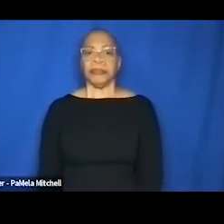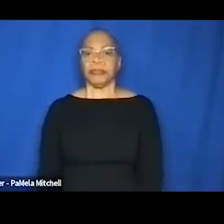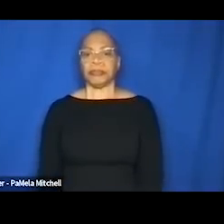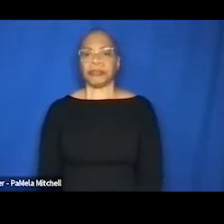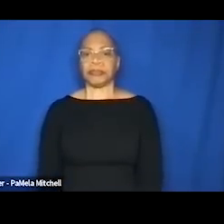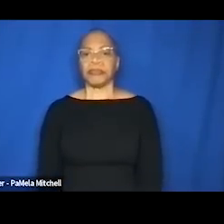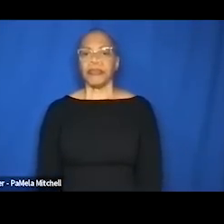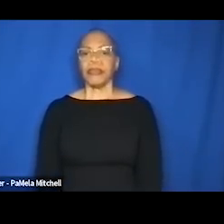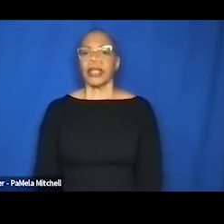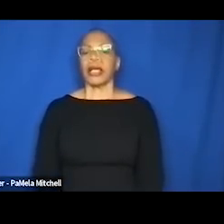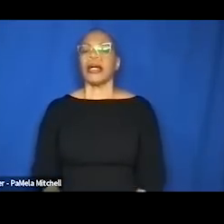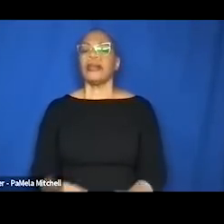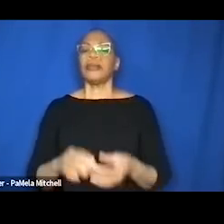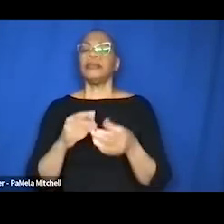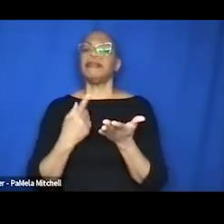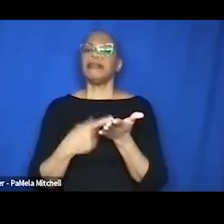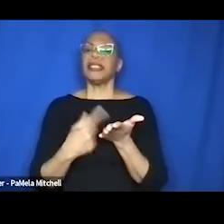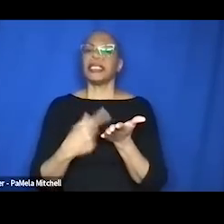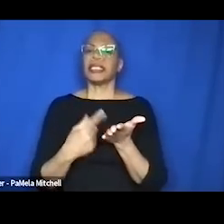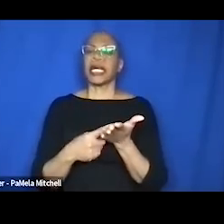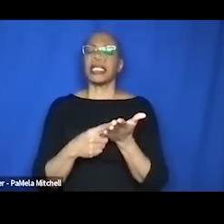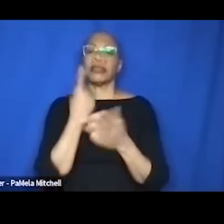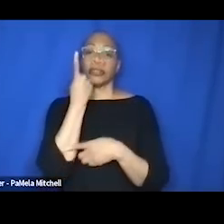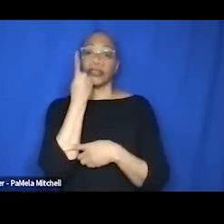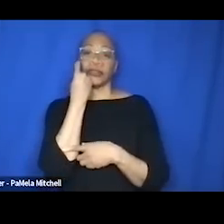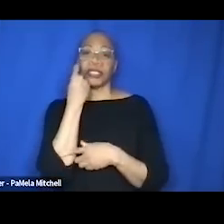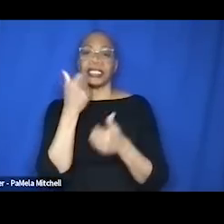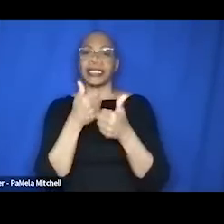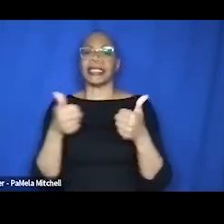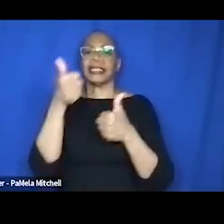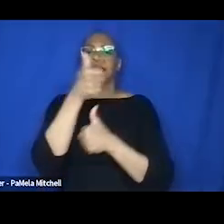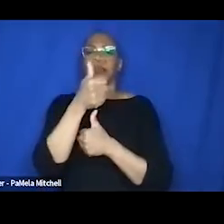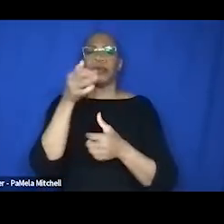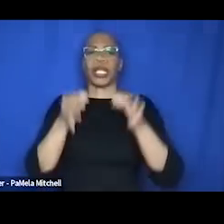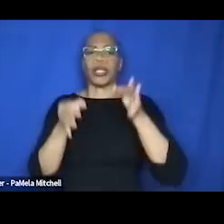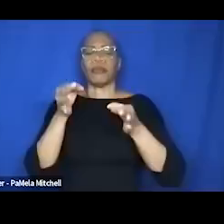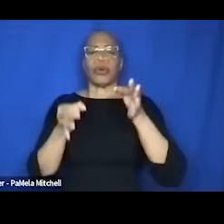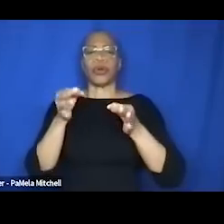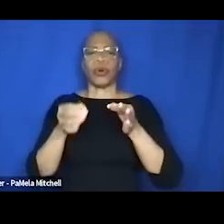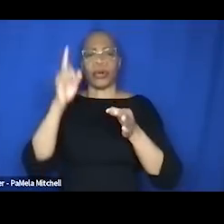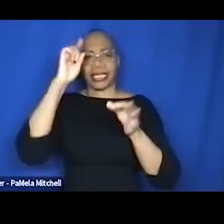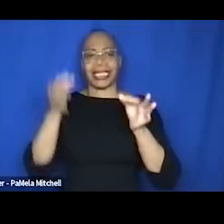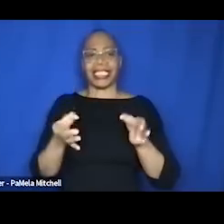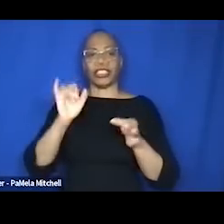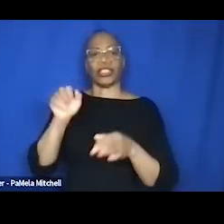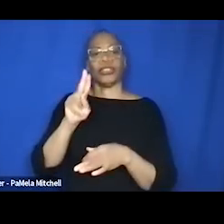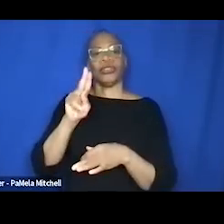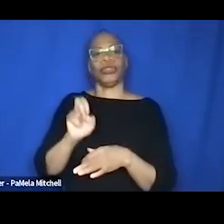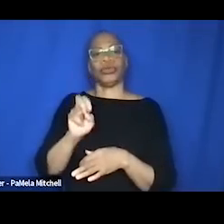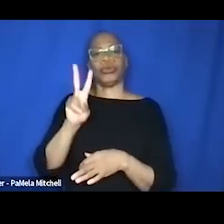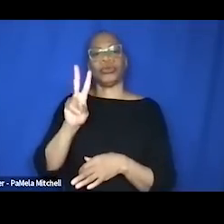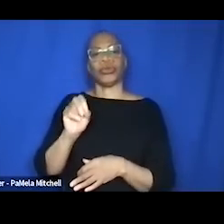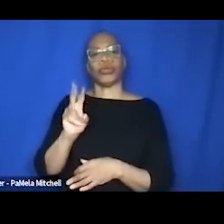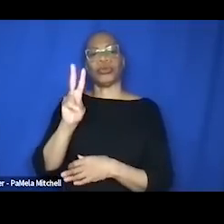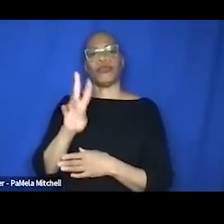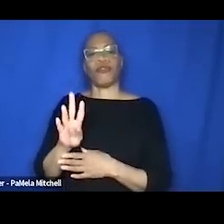I want to say a little bit about the recent Supreme Court decision, Grants Pass. So in June 2024, the United States Supreme